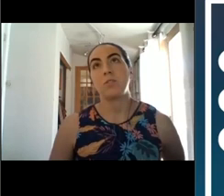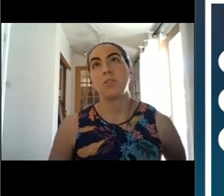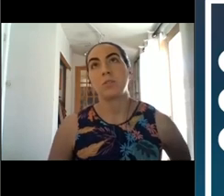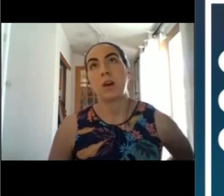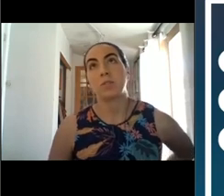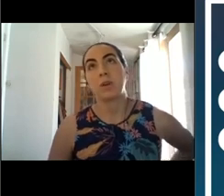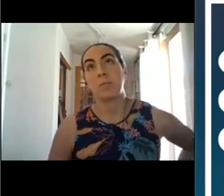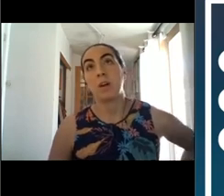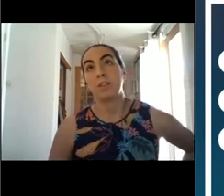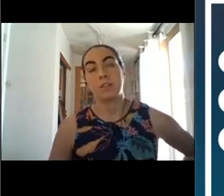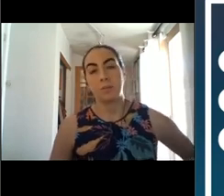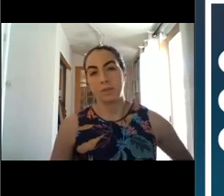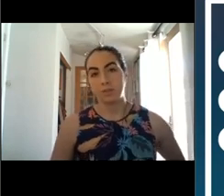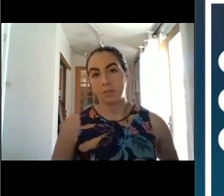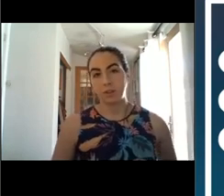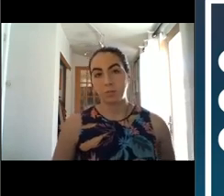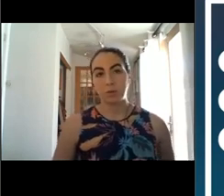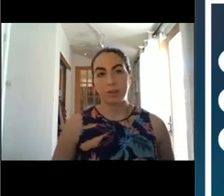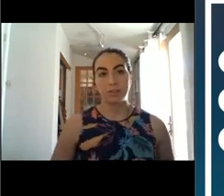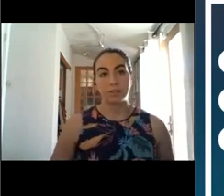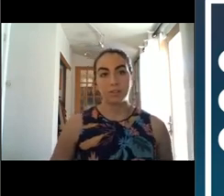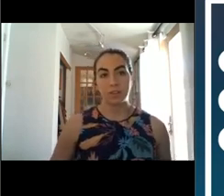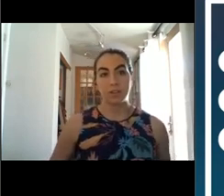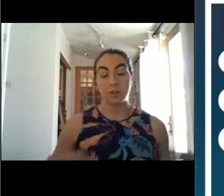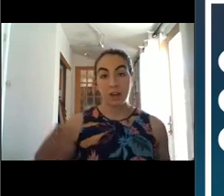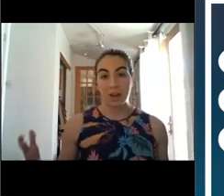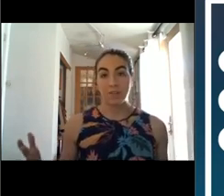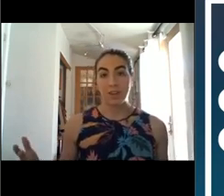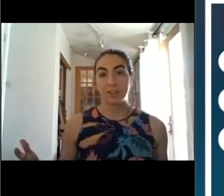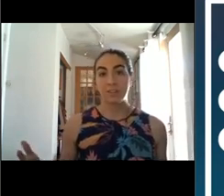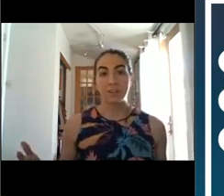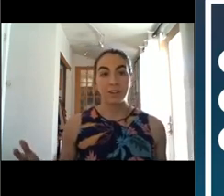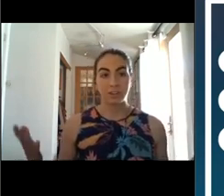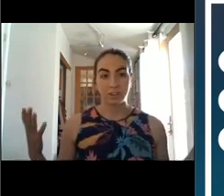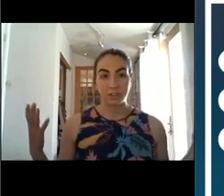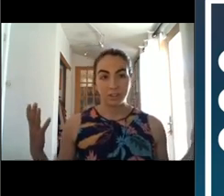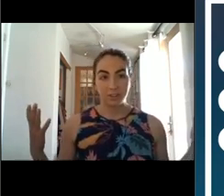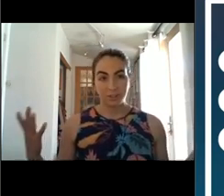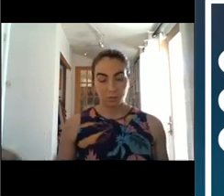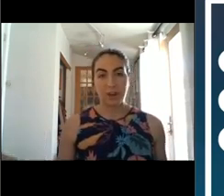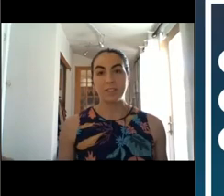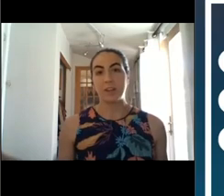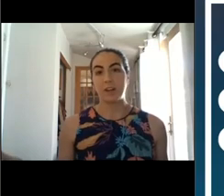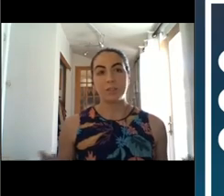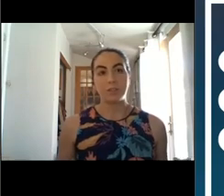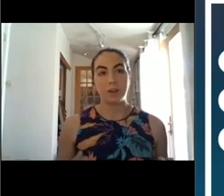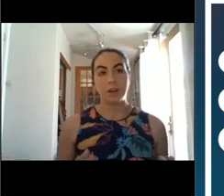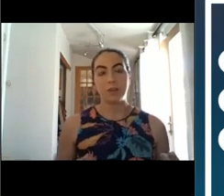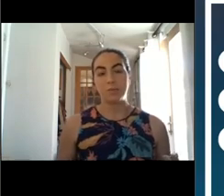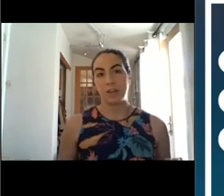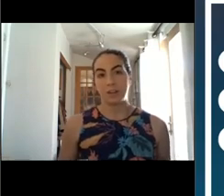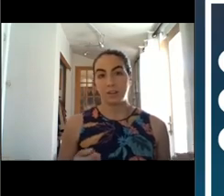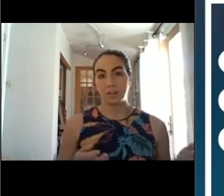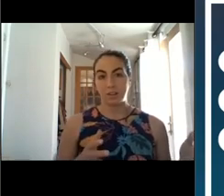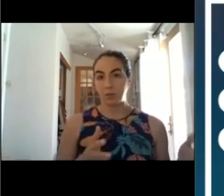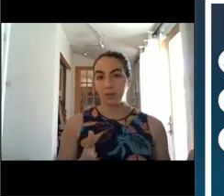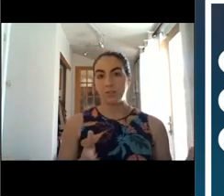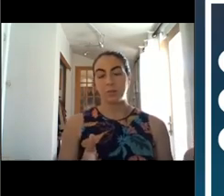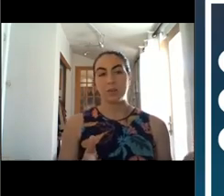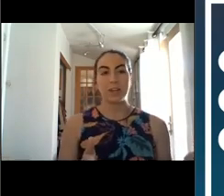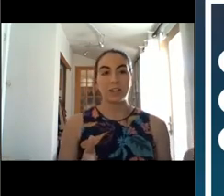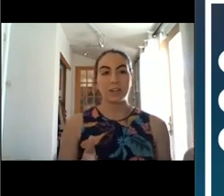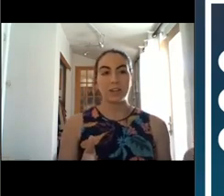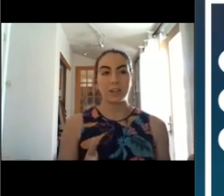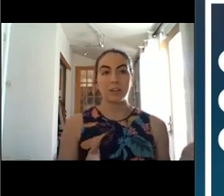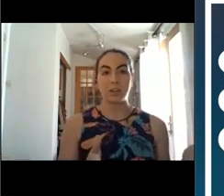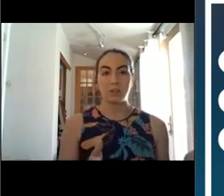and I think studios will have to write policies about this for their employees that you have hand sanitizer right there. Um, and if